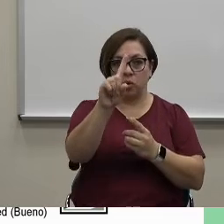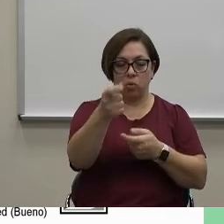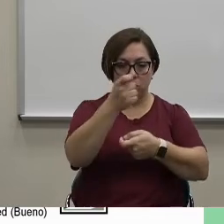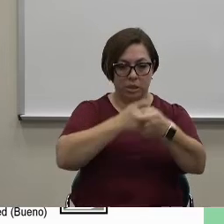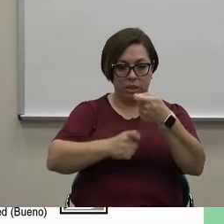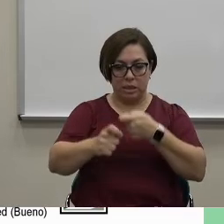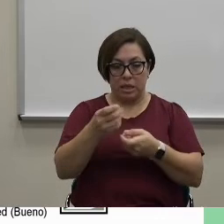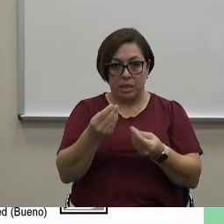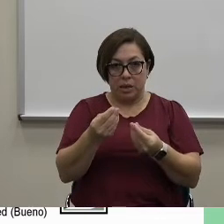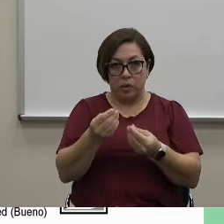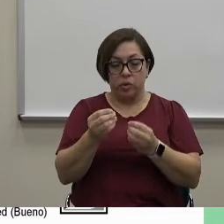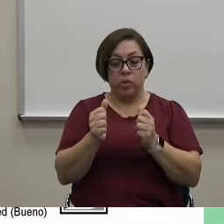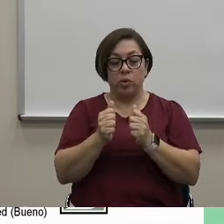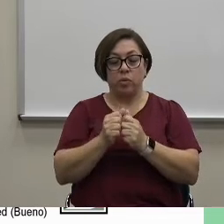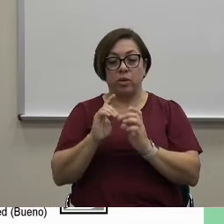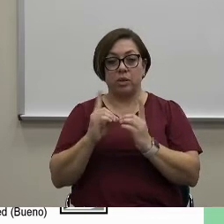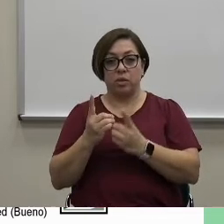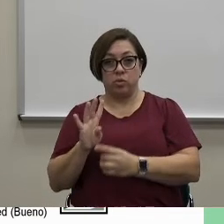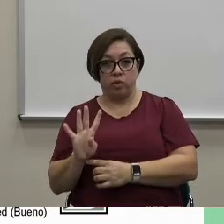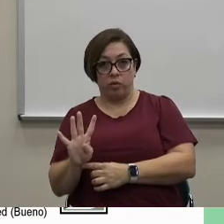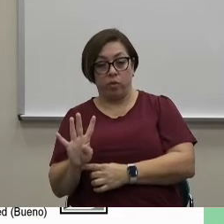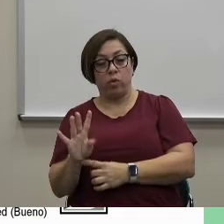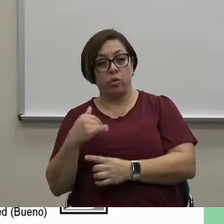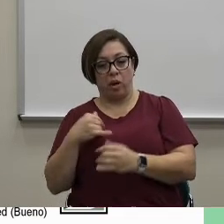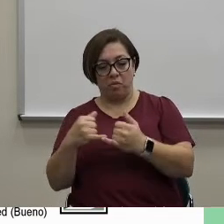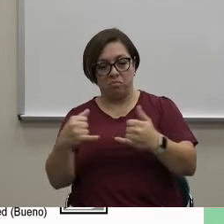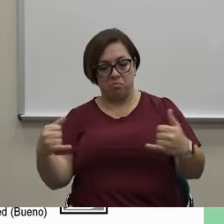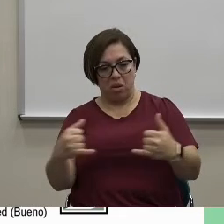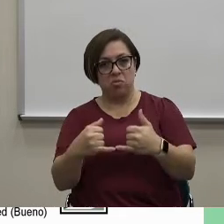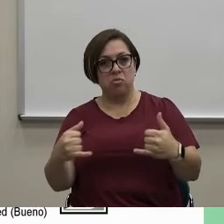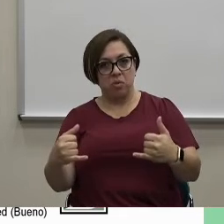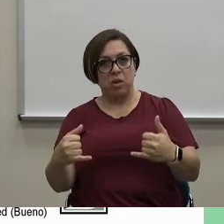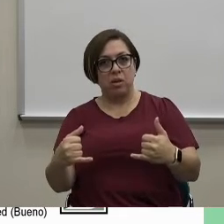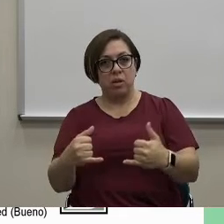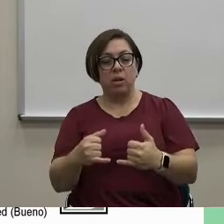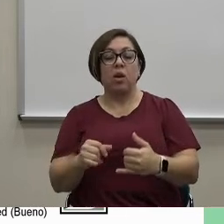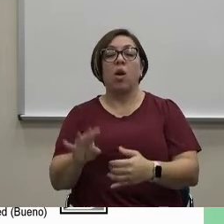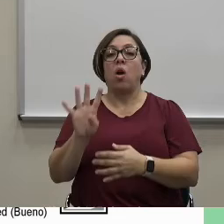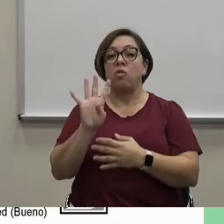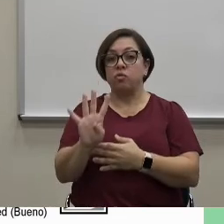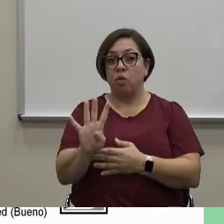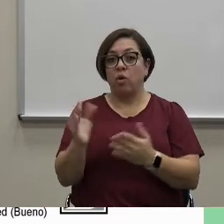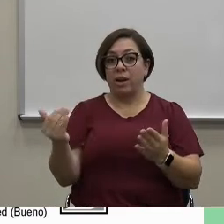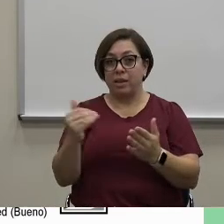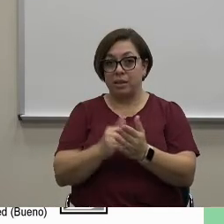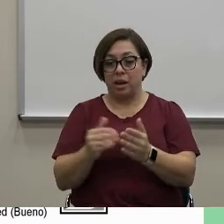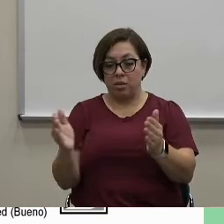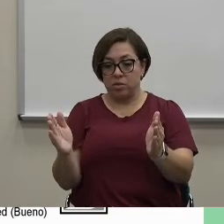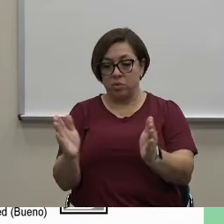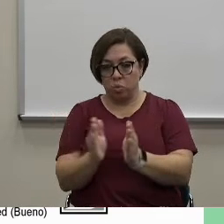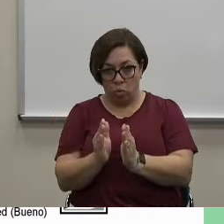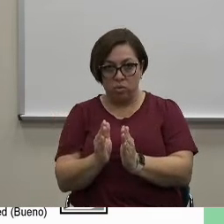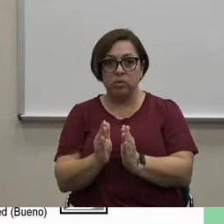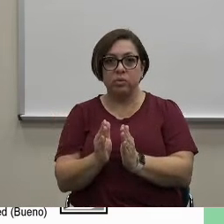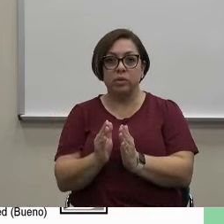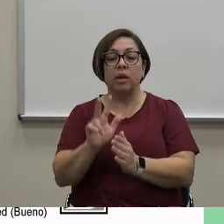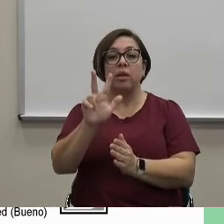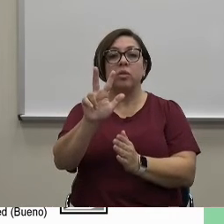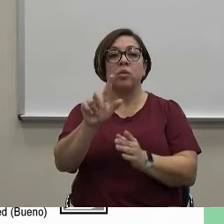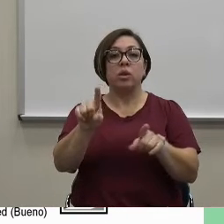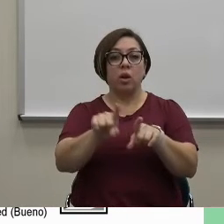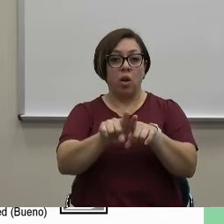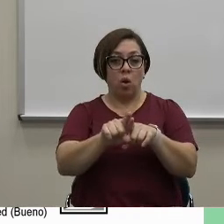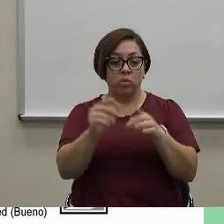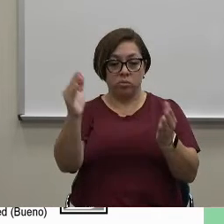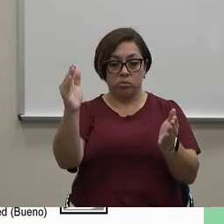4 to get that clean boundary line there. 4, again, becomes more compact. 3 also comes